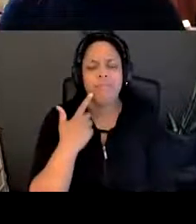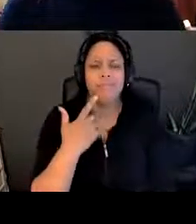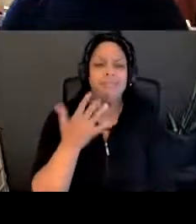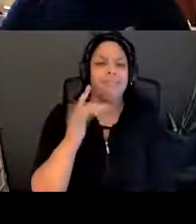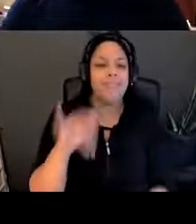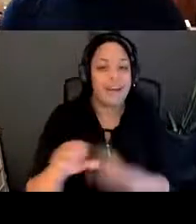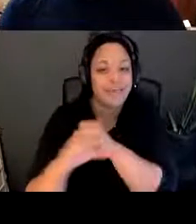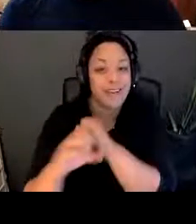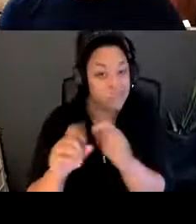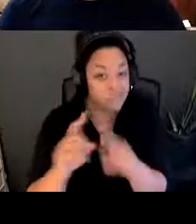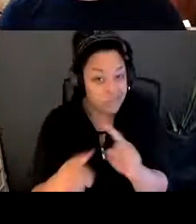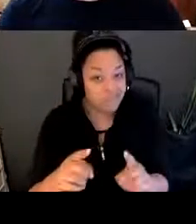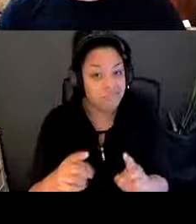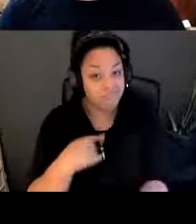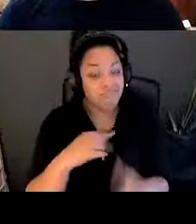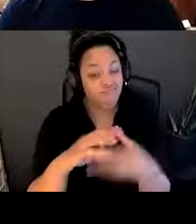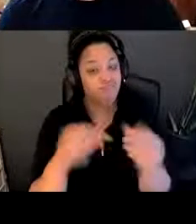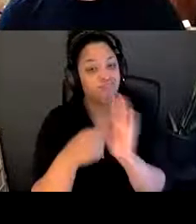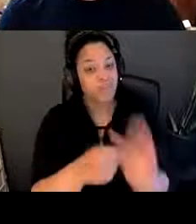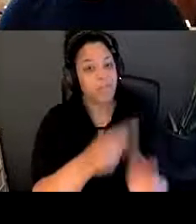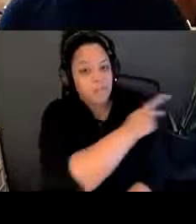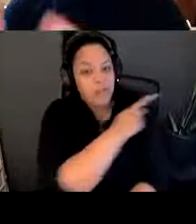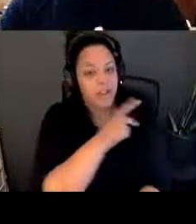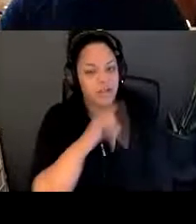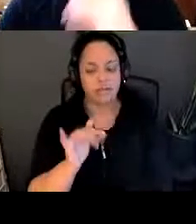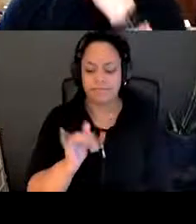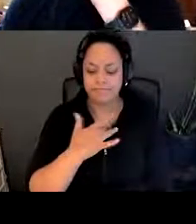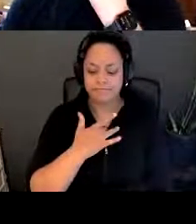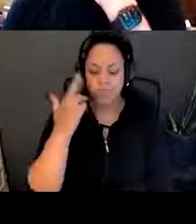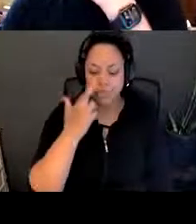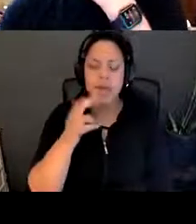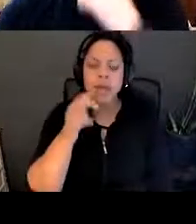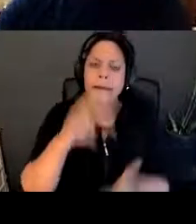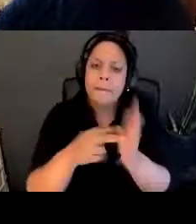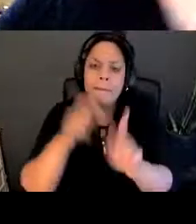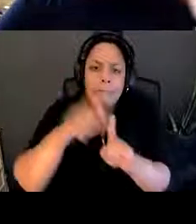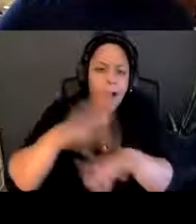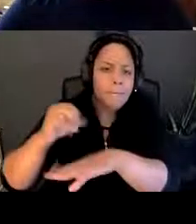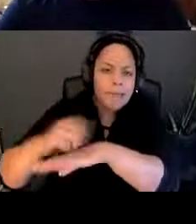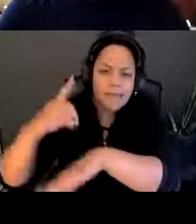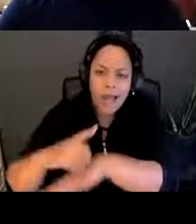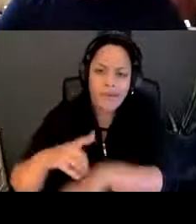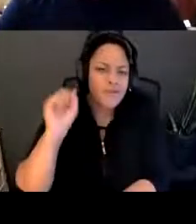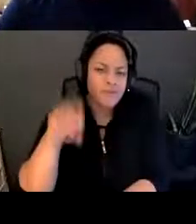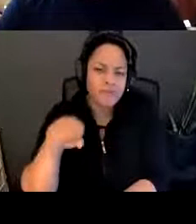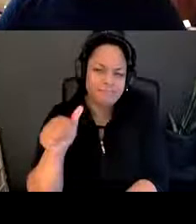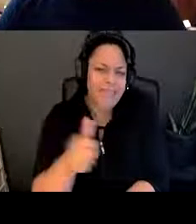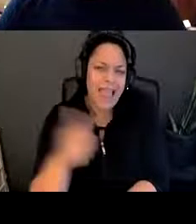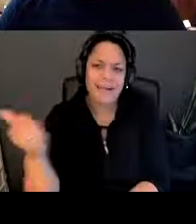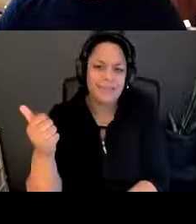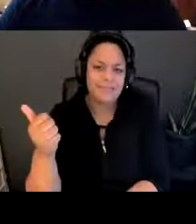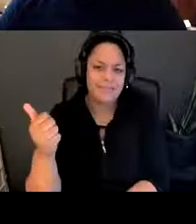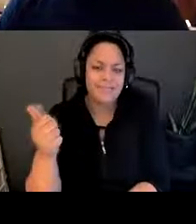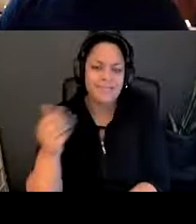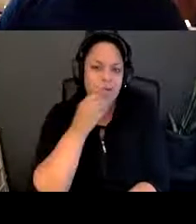advertisement, but I'll often share that with patients to realize, and again, I'm not trying to pick on McDonald's. This could have been one of any of the food and